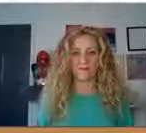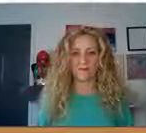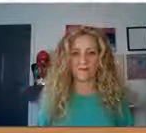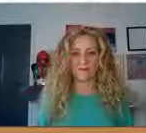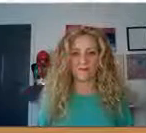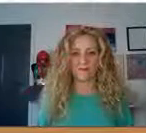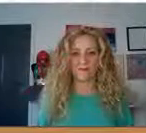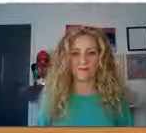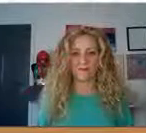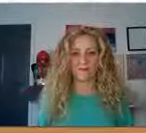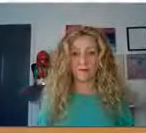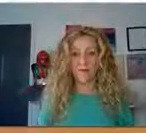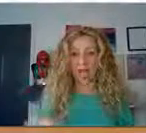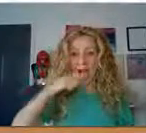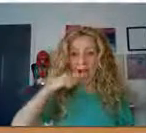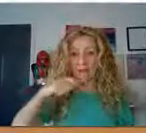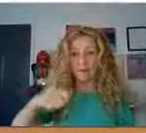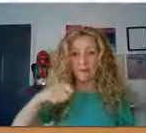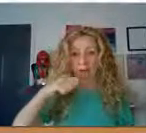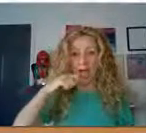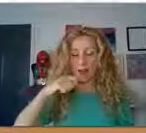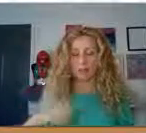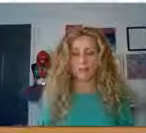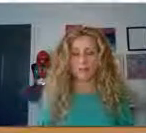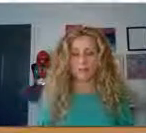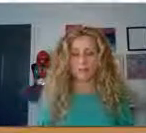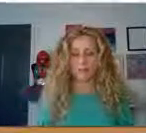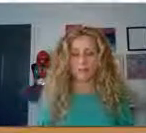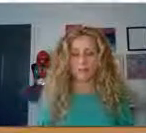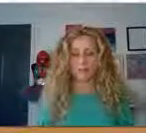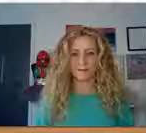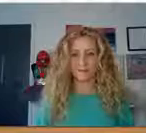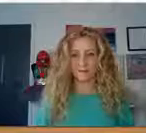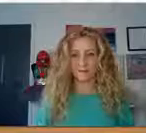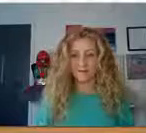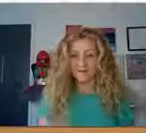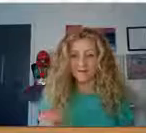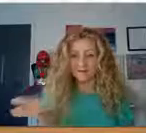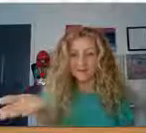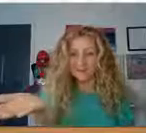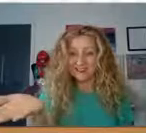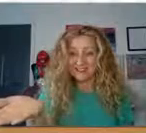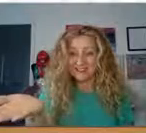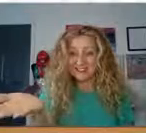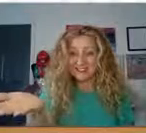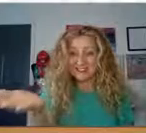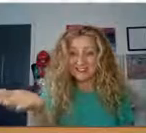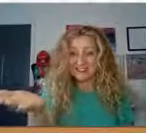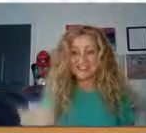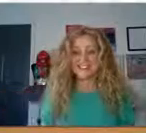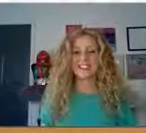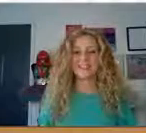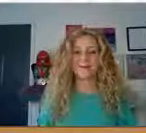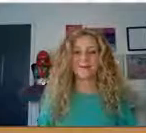If someone needs food. If someone needs food. I can share a snack. I can share a